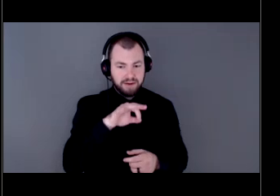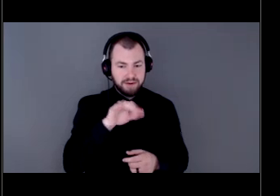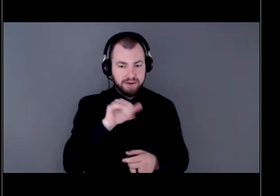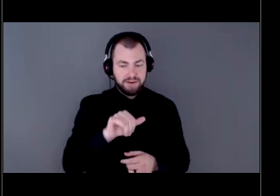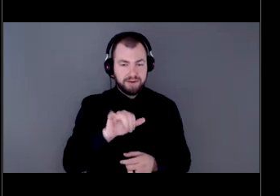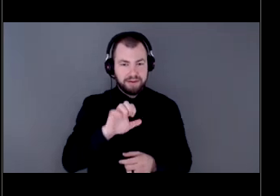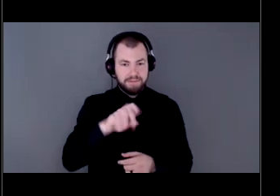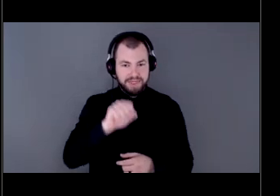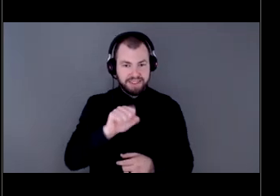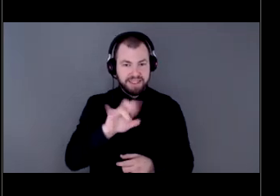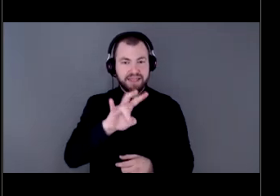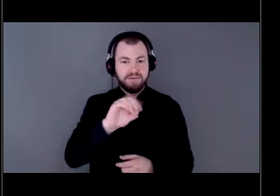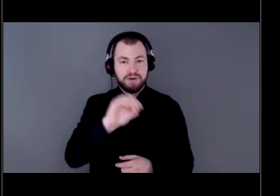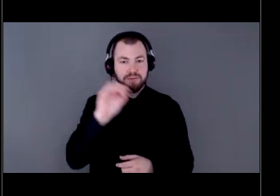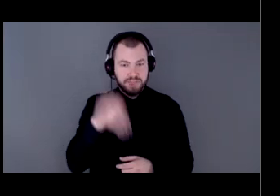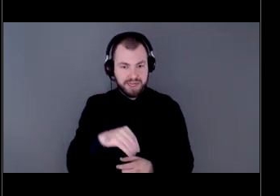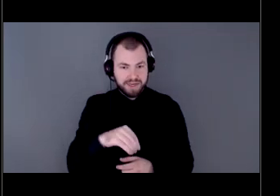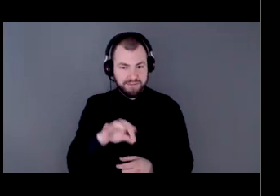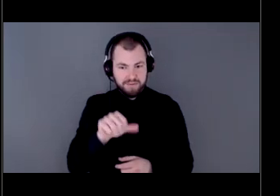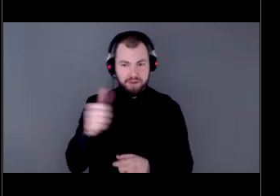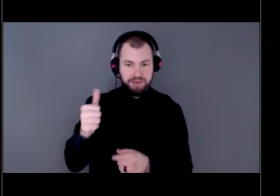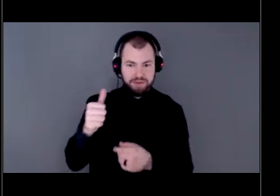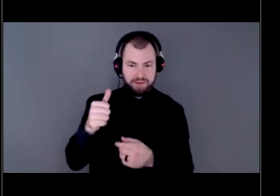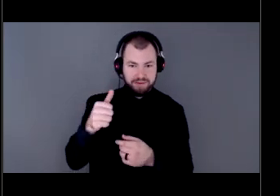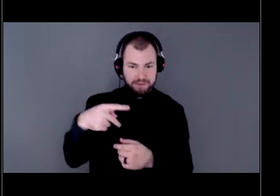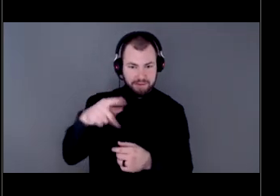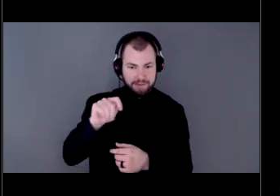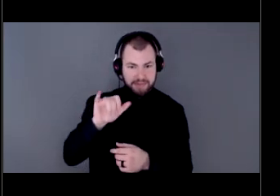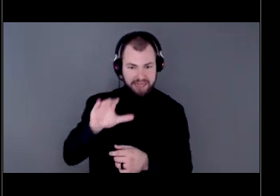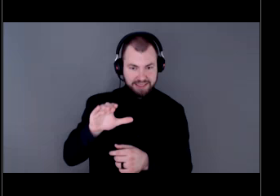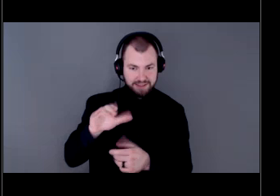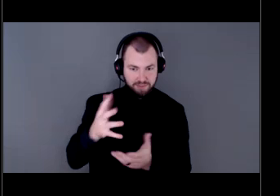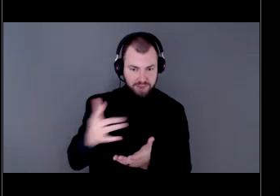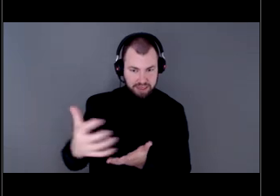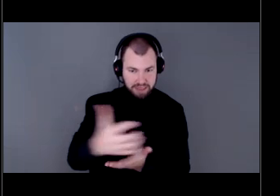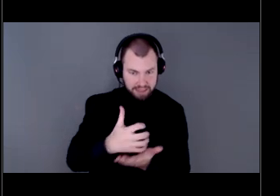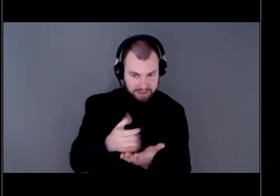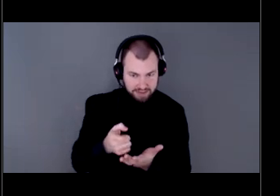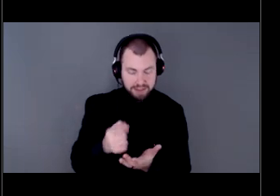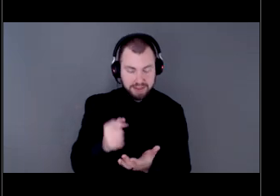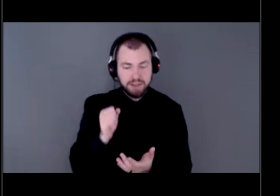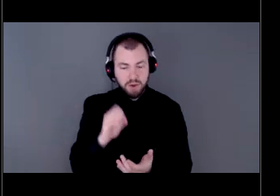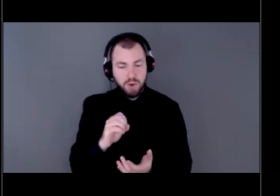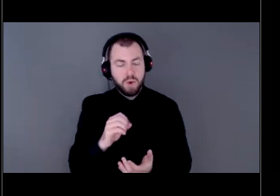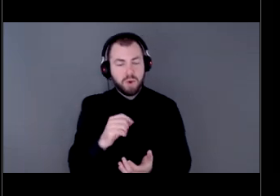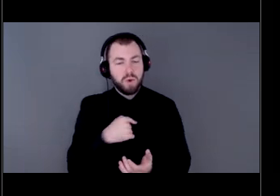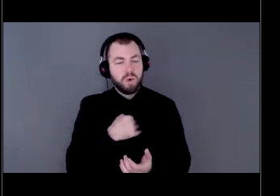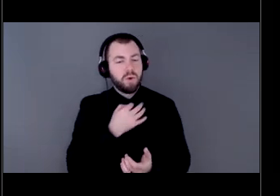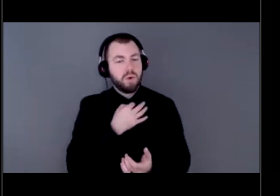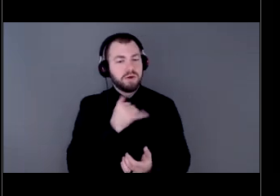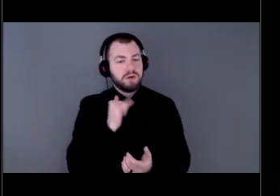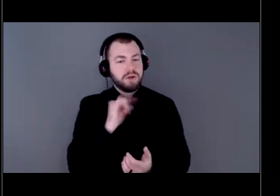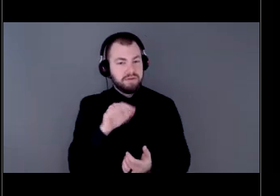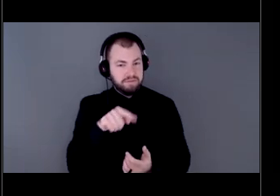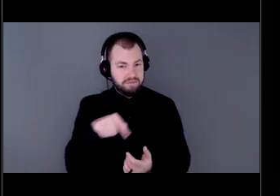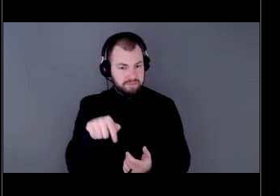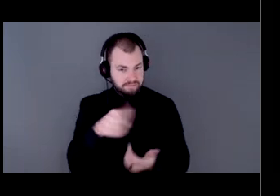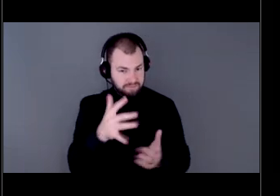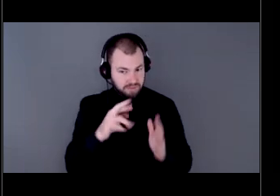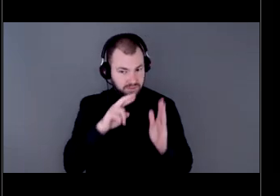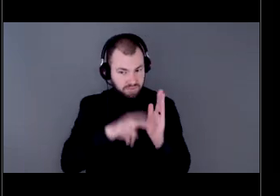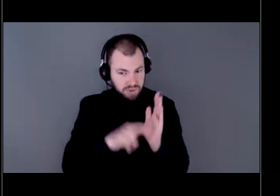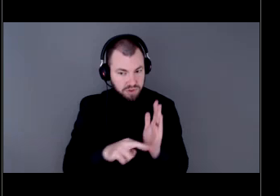7% of the plastics of what they are collected. So I wonder whether you have done any research on your